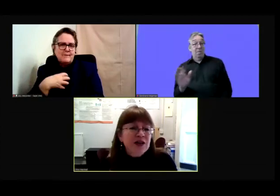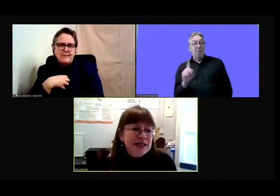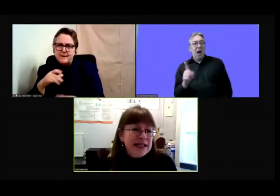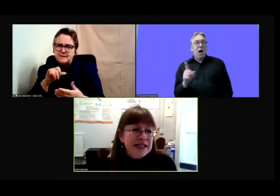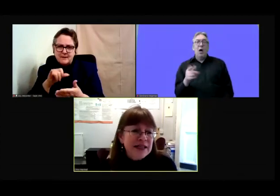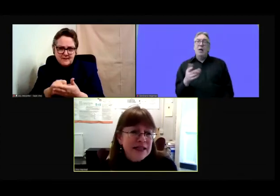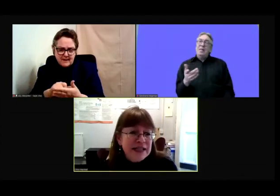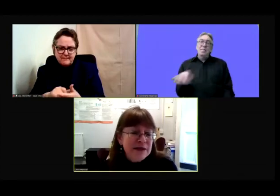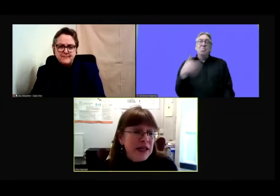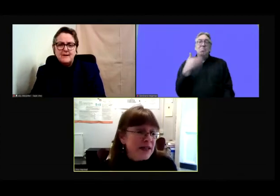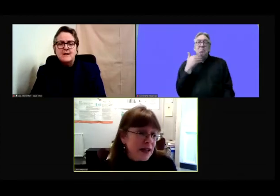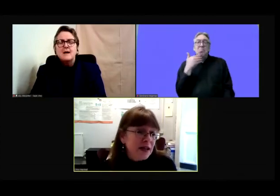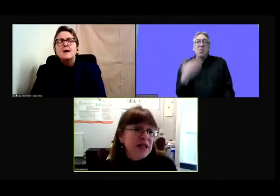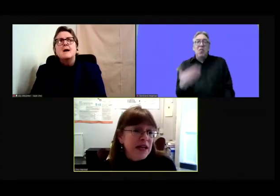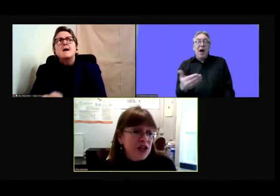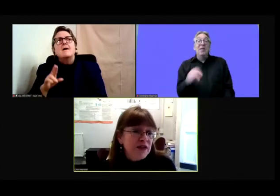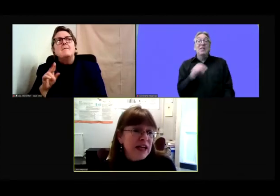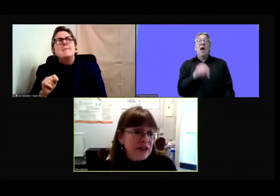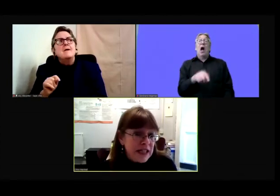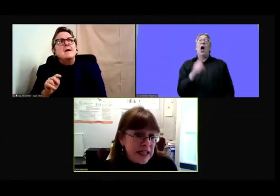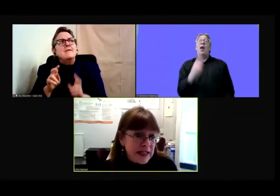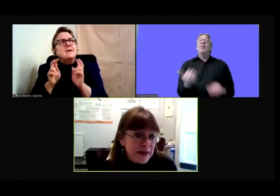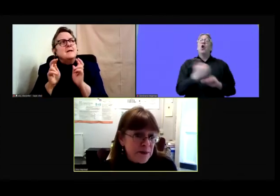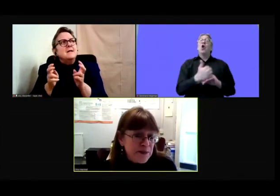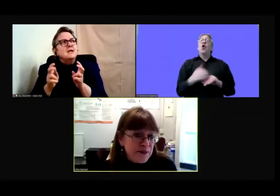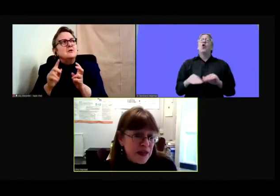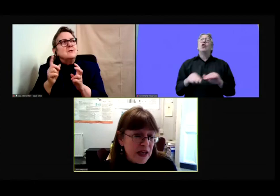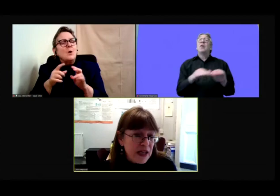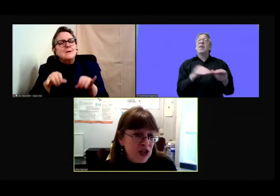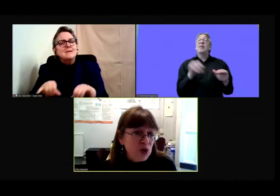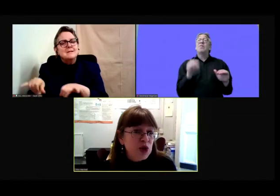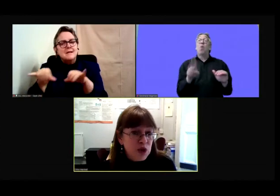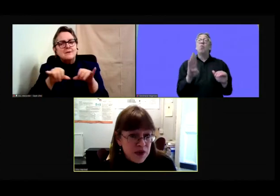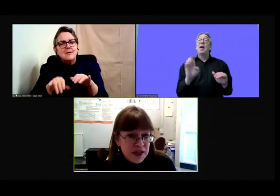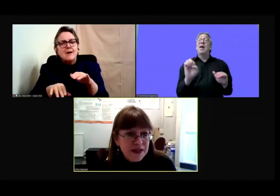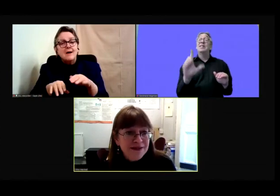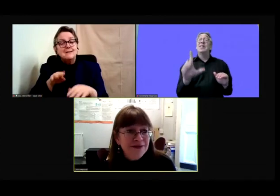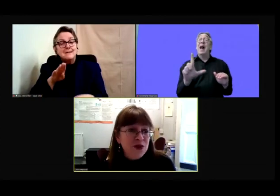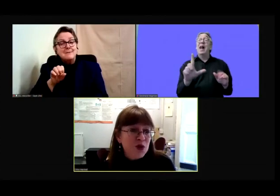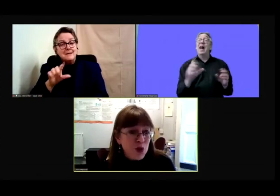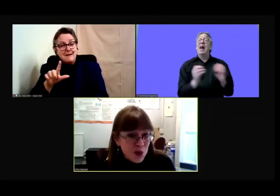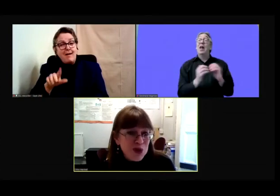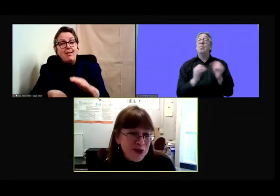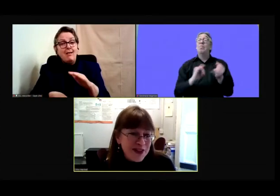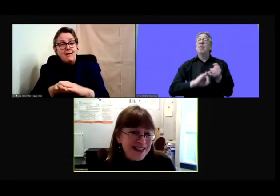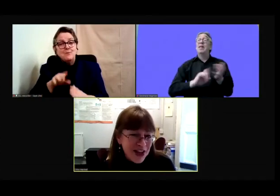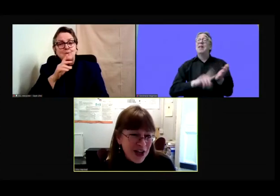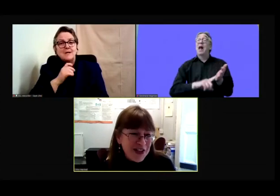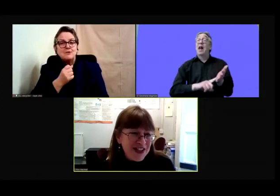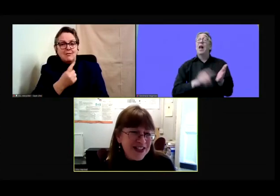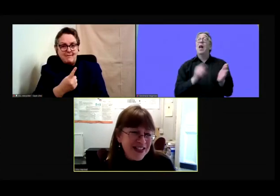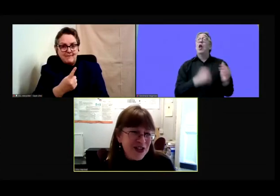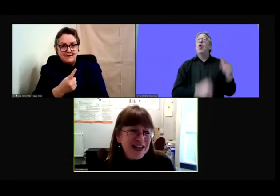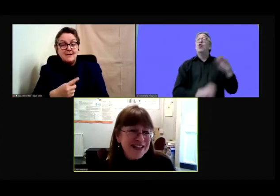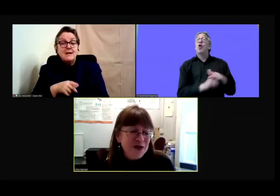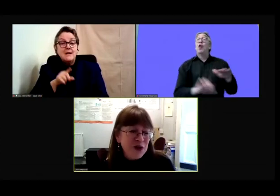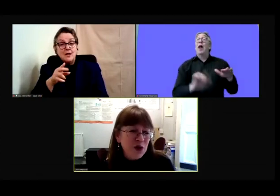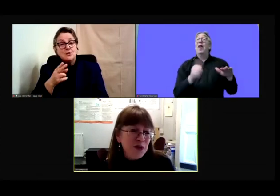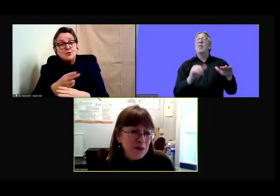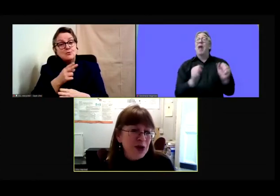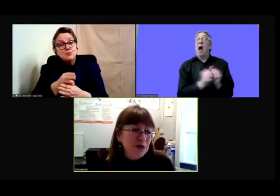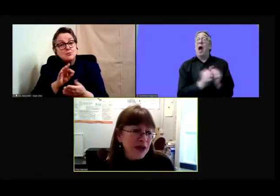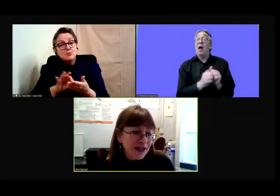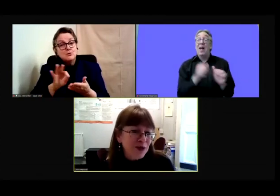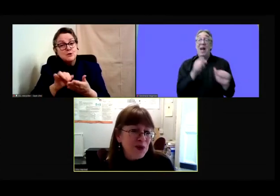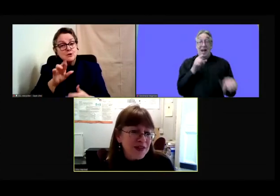is that it is only standardized in BSL up to the age of 11 years. And you're using the scores on this task to